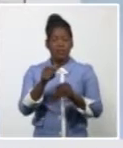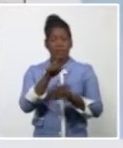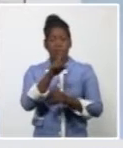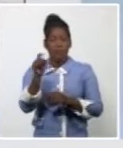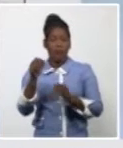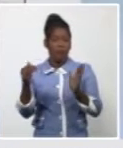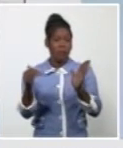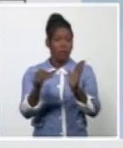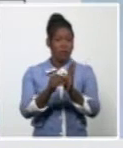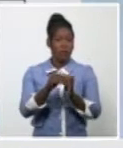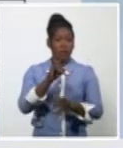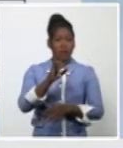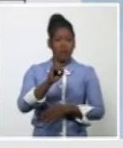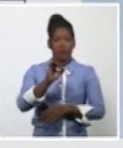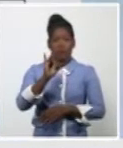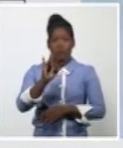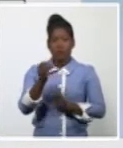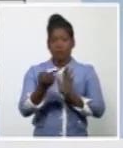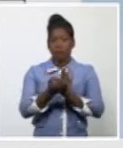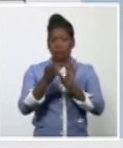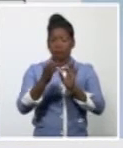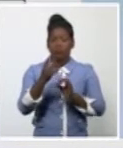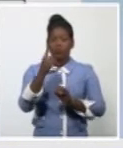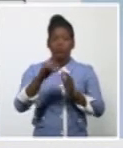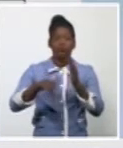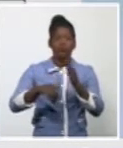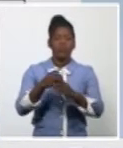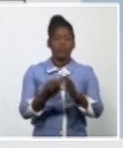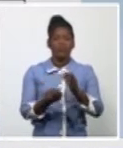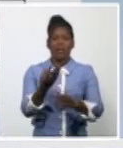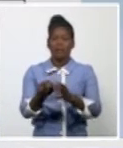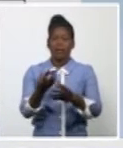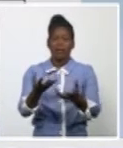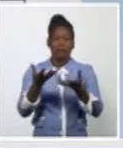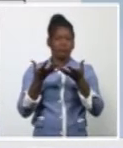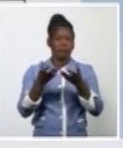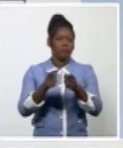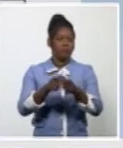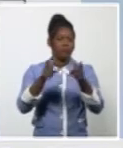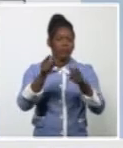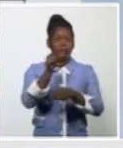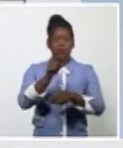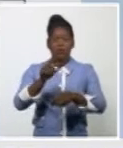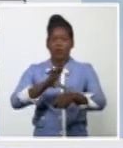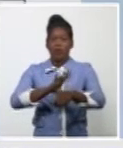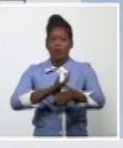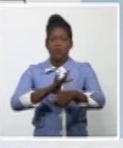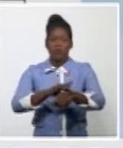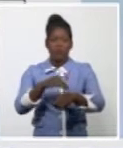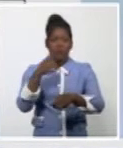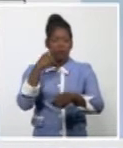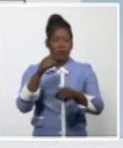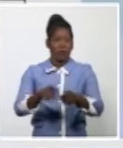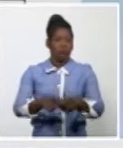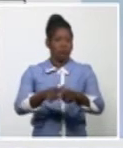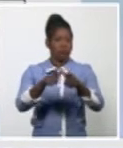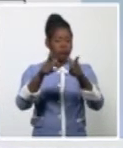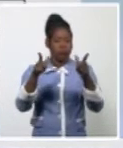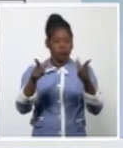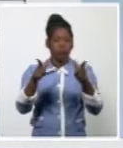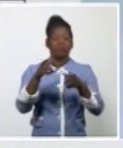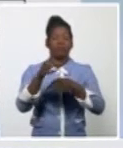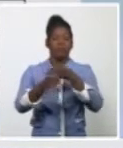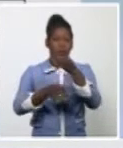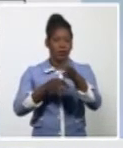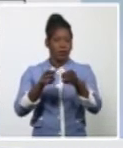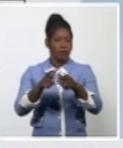100,907 cases were confirmed in one single day. And we ordered this number because we already